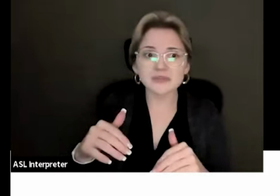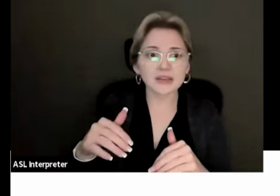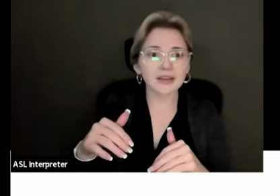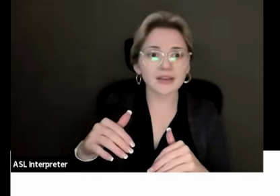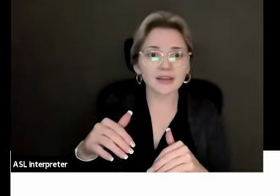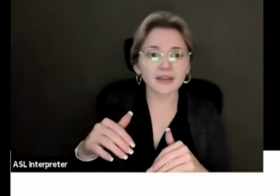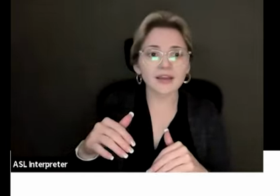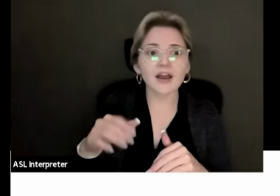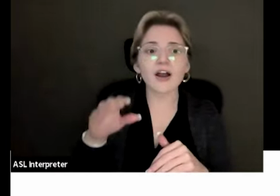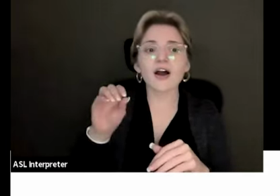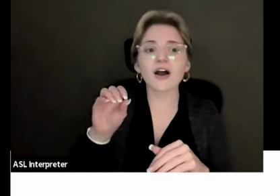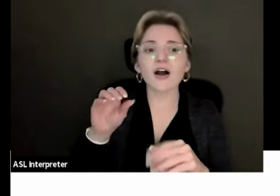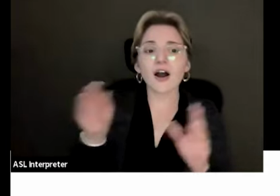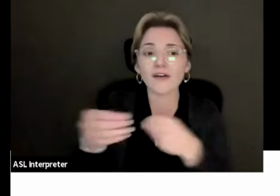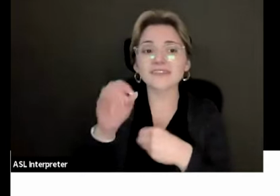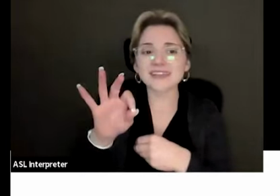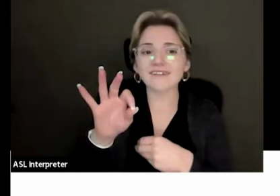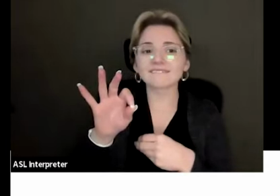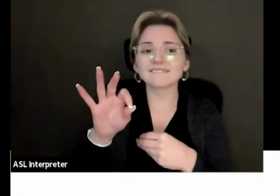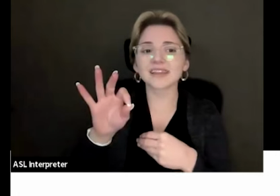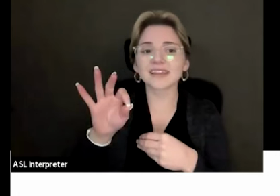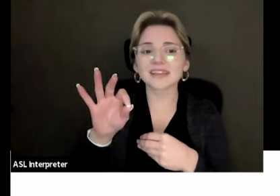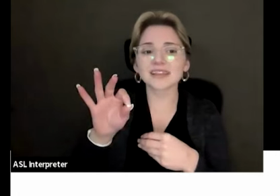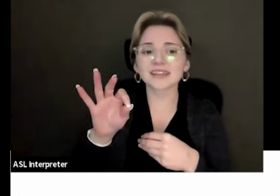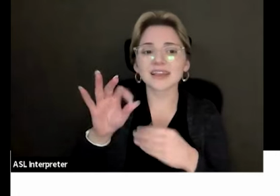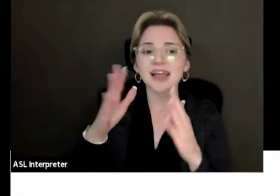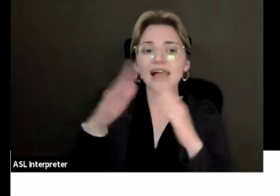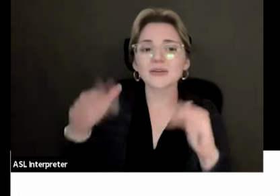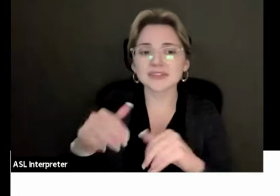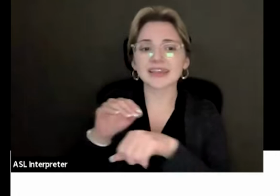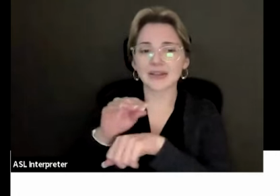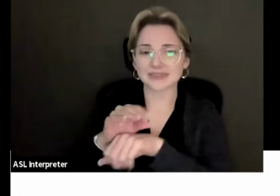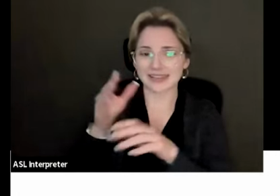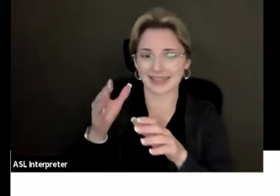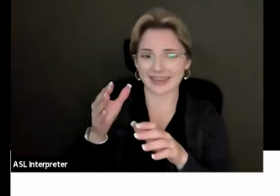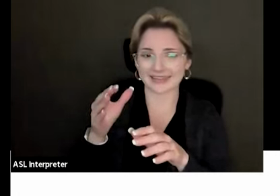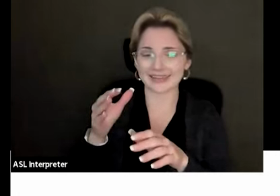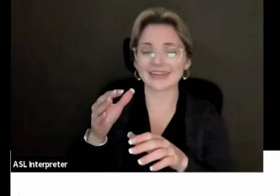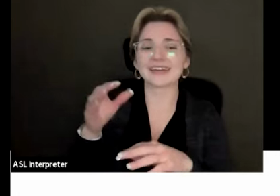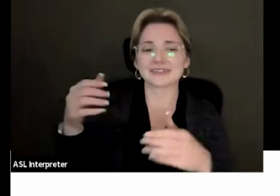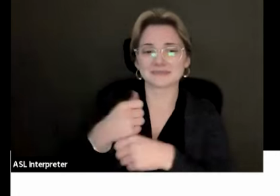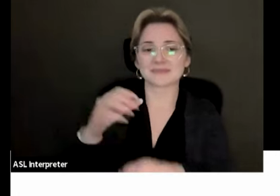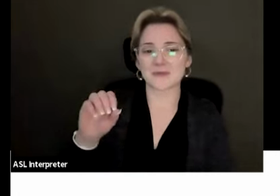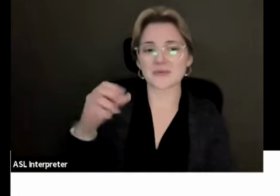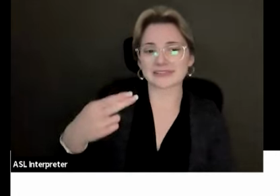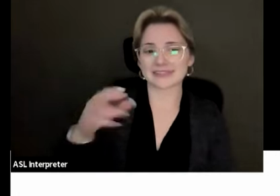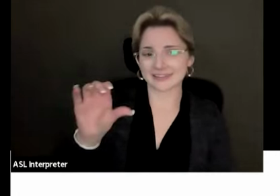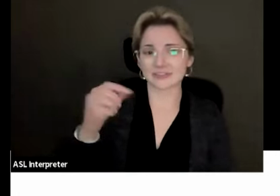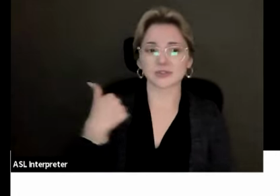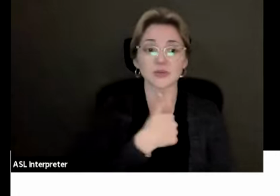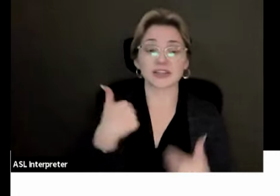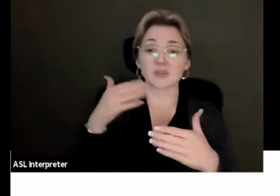Office of Housing Counseling really touches all of these offices too, as well. And we have over 1,500 housing